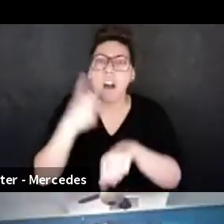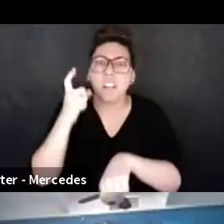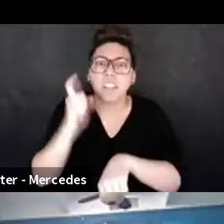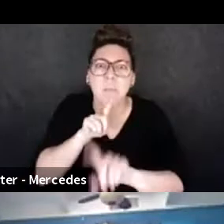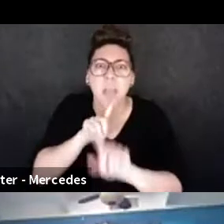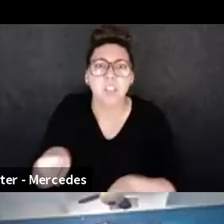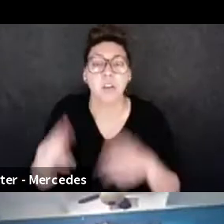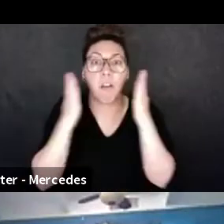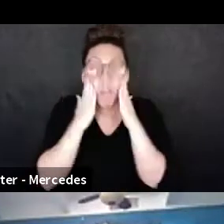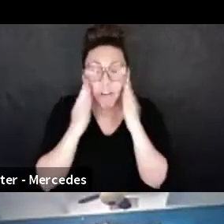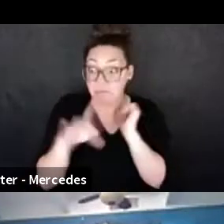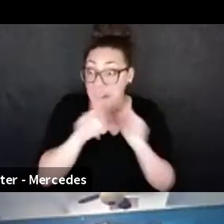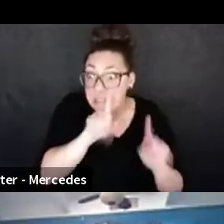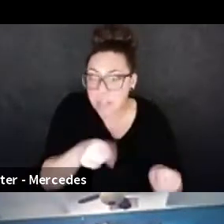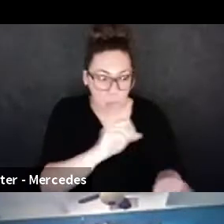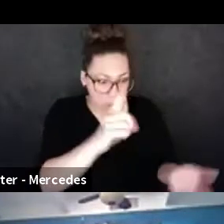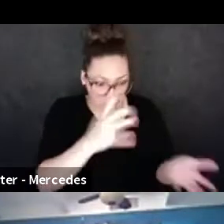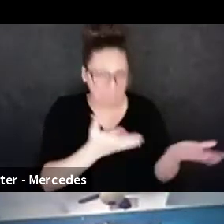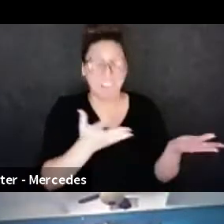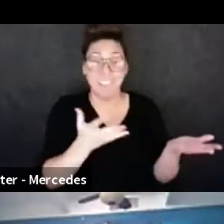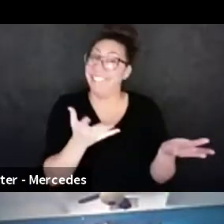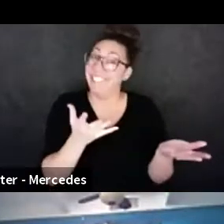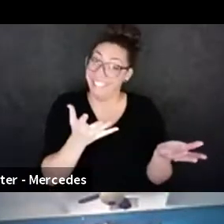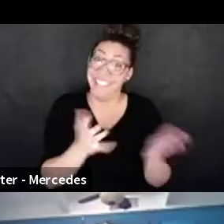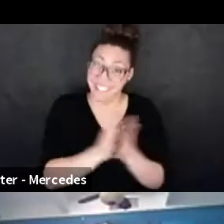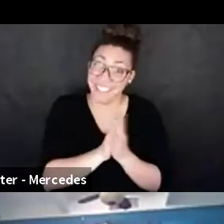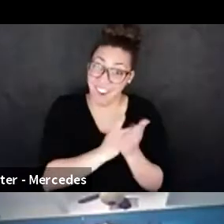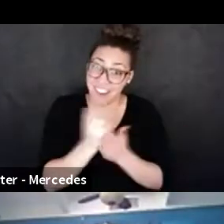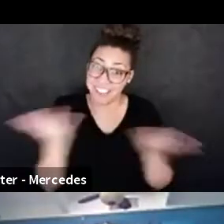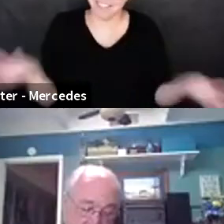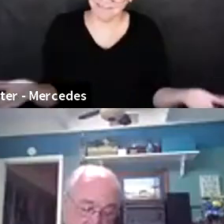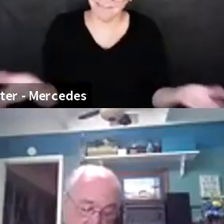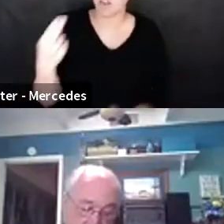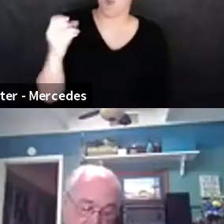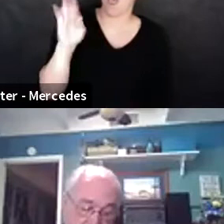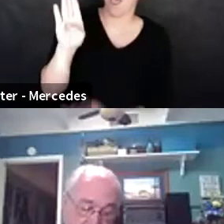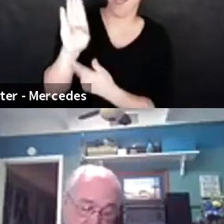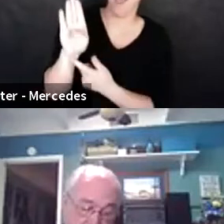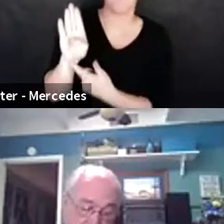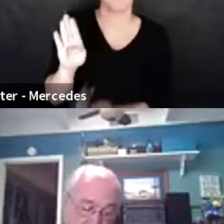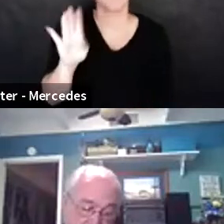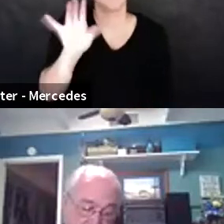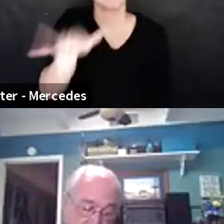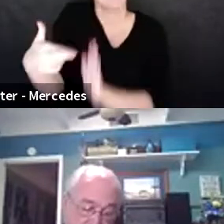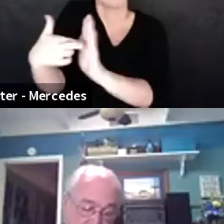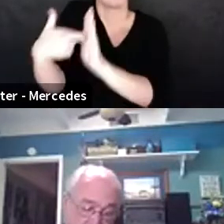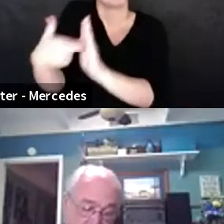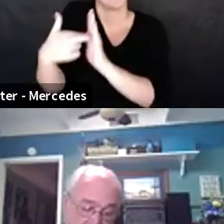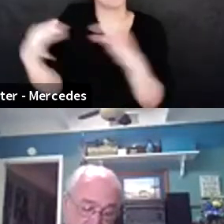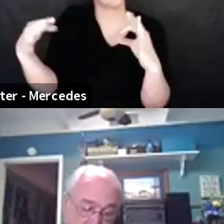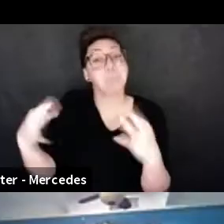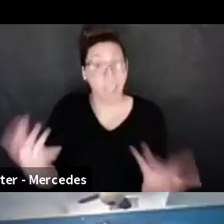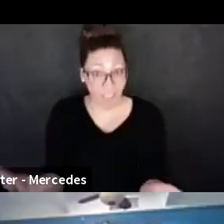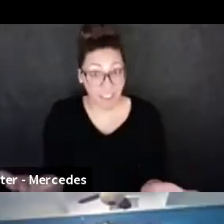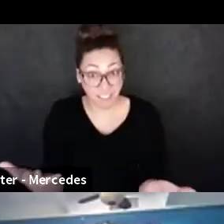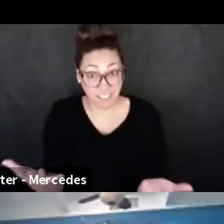those questions. So the hub is a representative of the feedback and the inquiries that